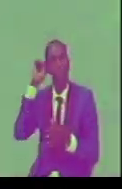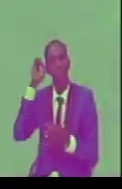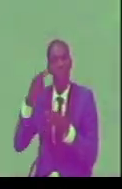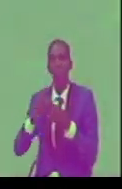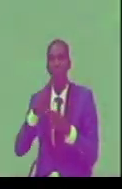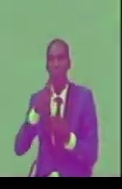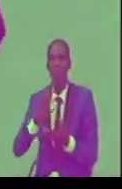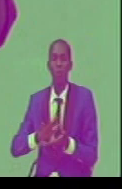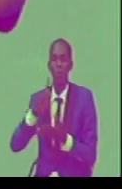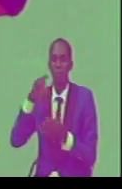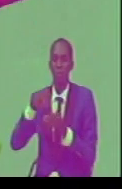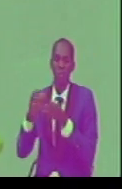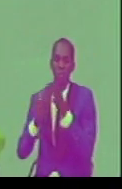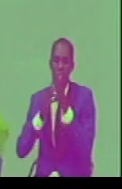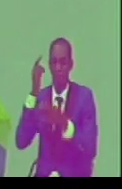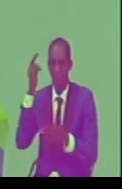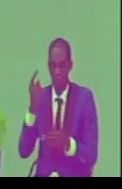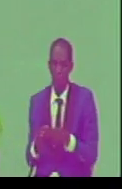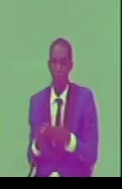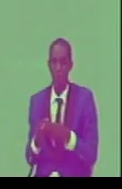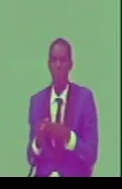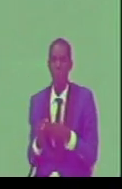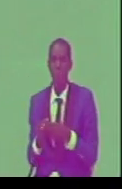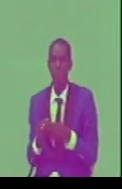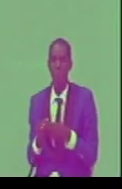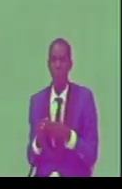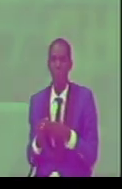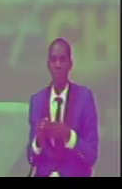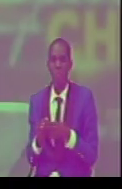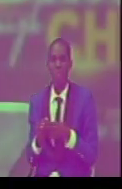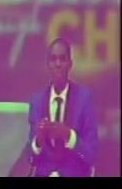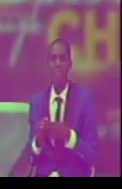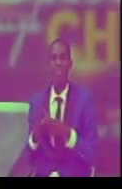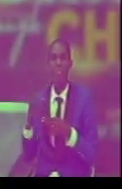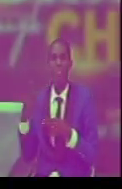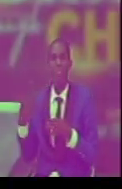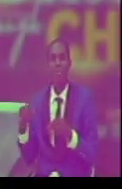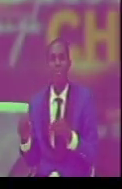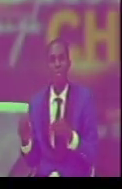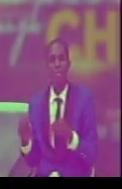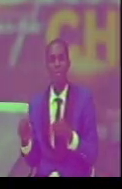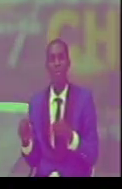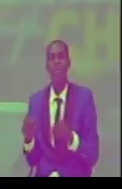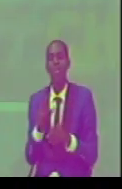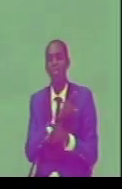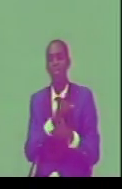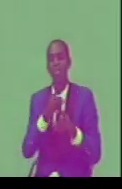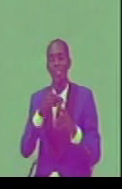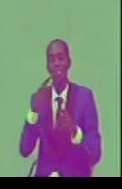this, may his name be glorified in Jesus' name. Because devil has,